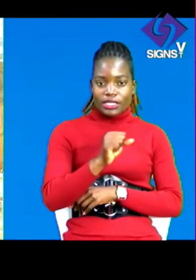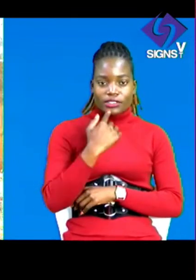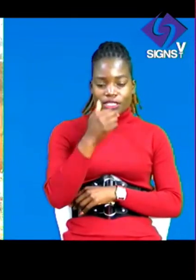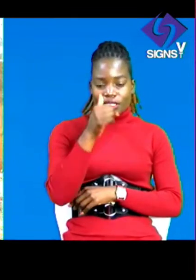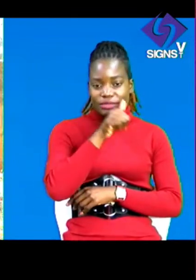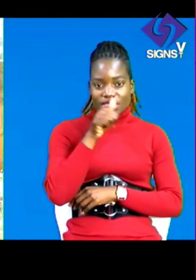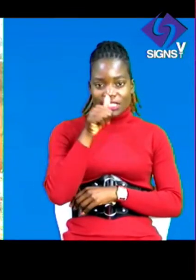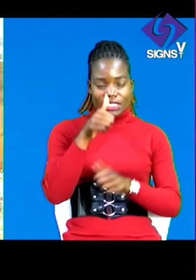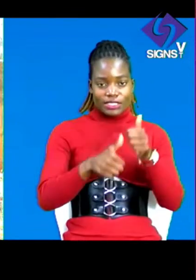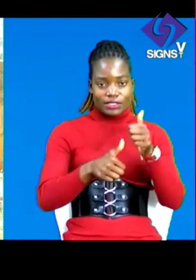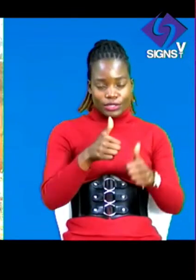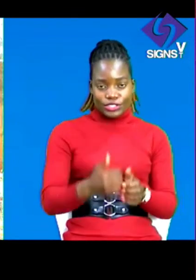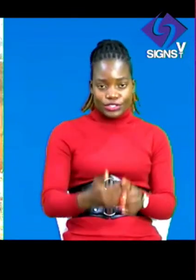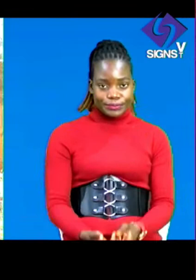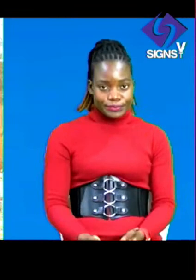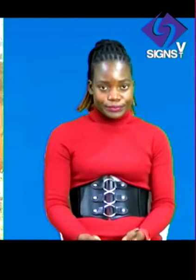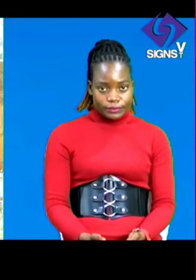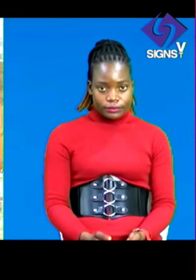secret?